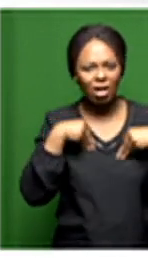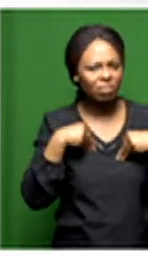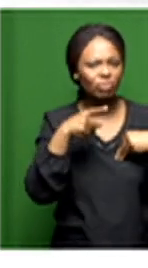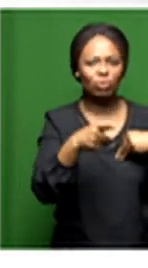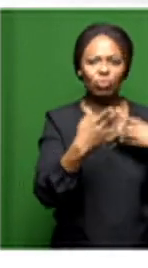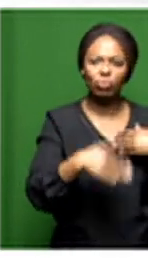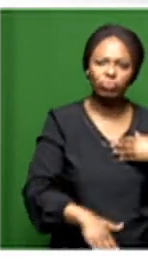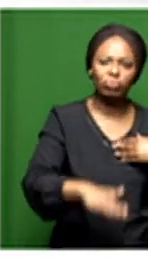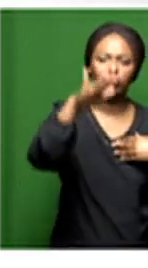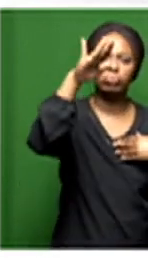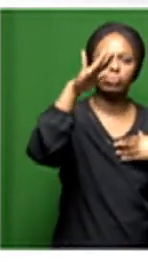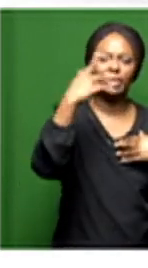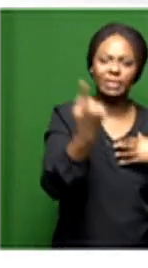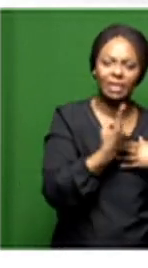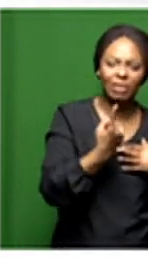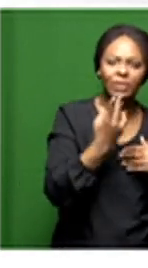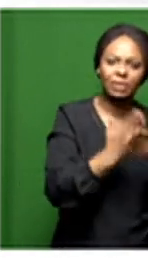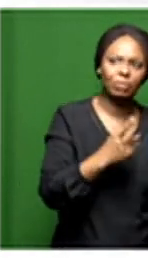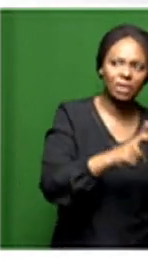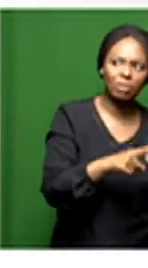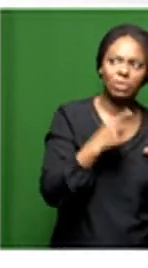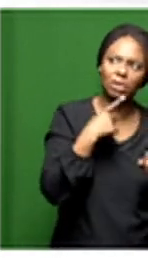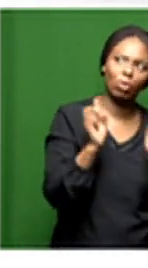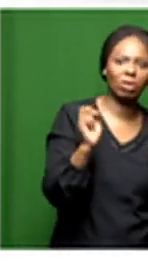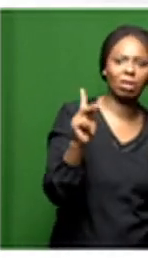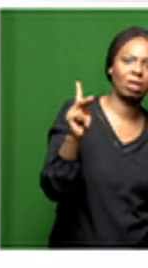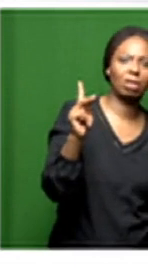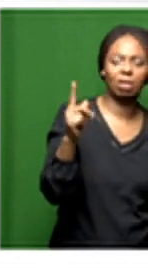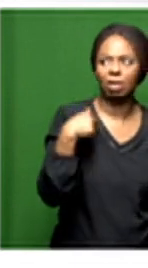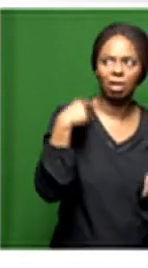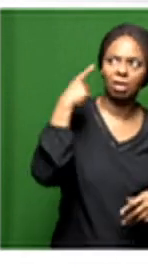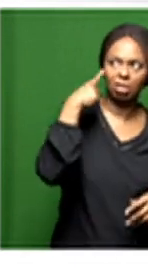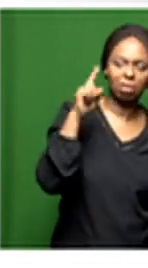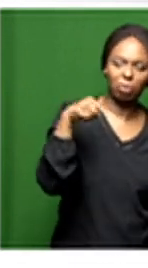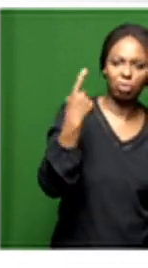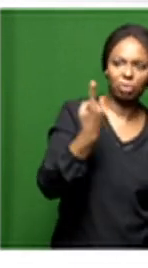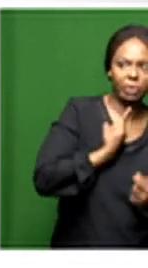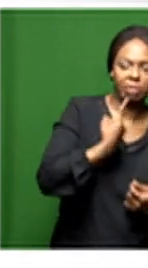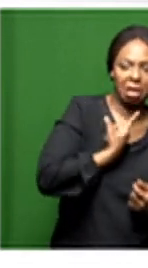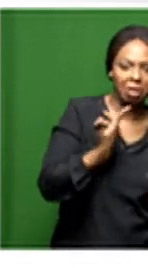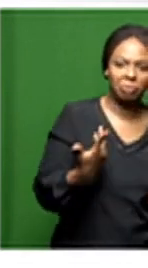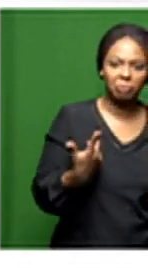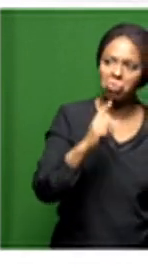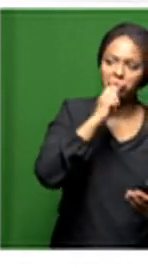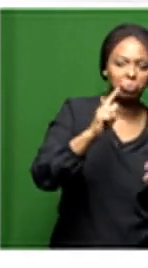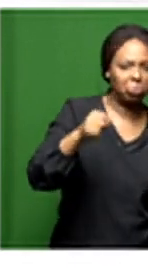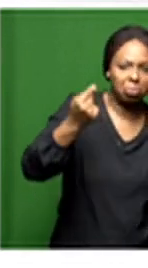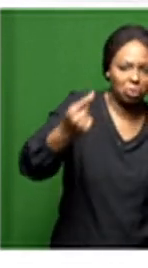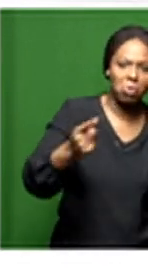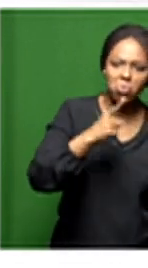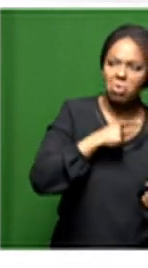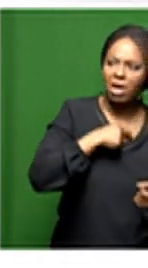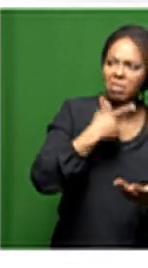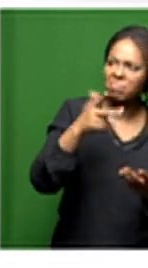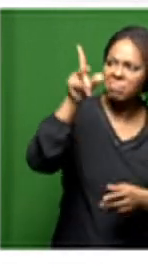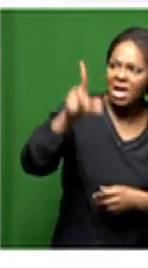are tempted to say, okay, I think I cannot be myself here because nobody is going to appreciate me anyway. So I'm going to go